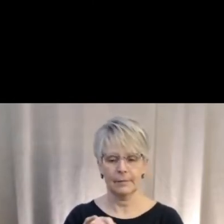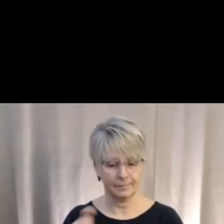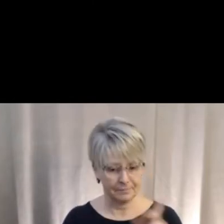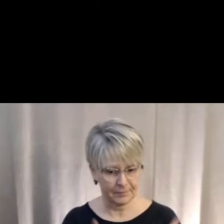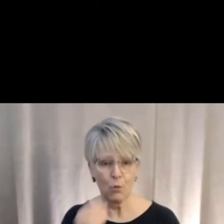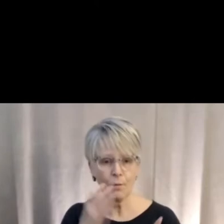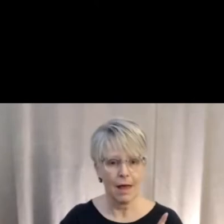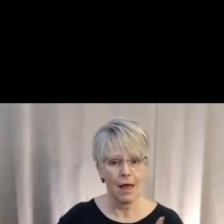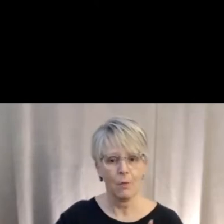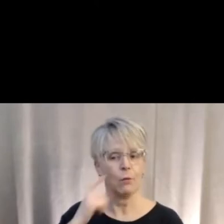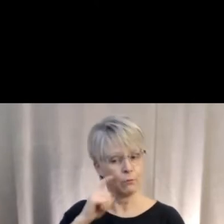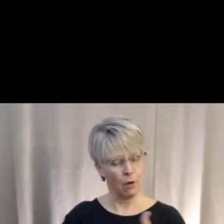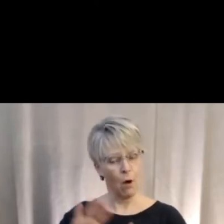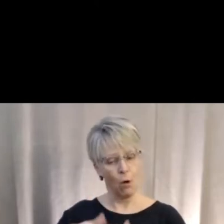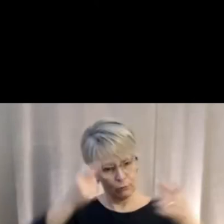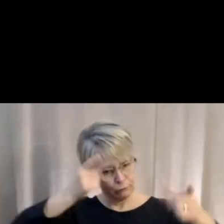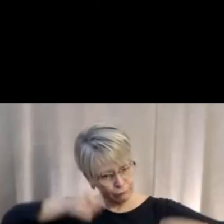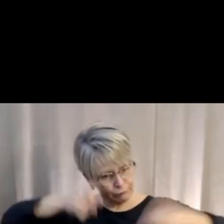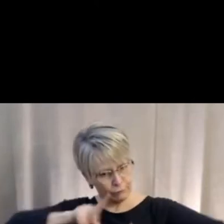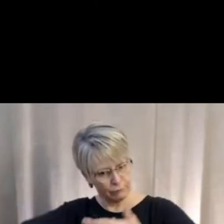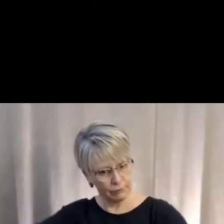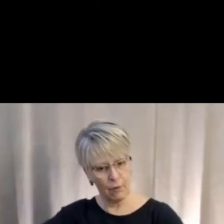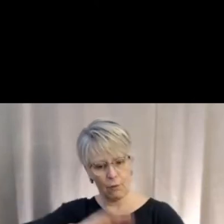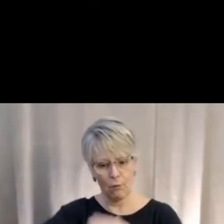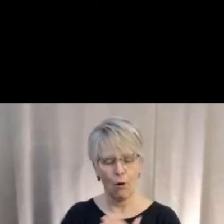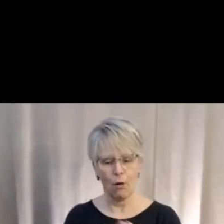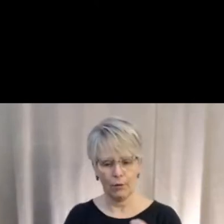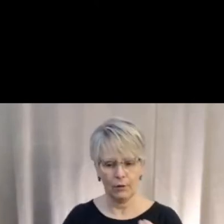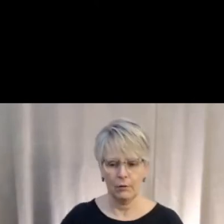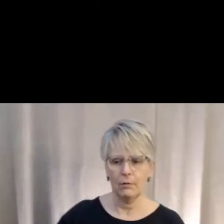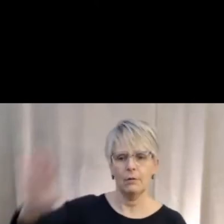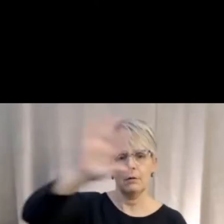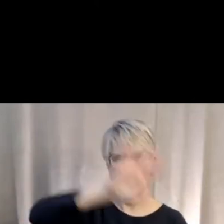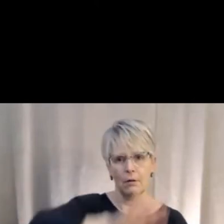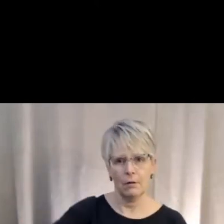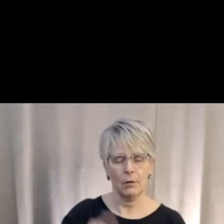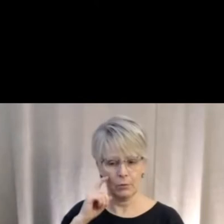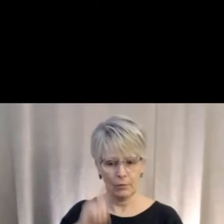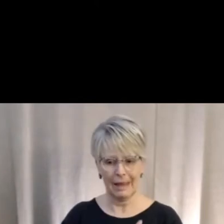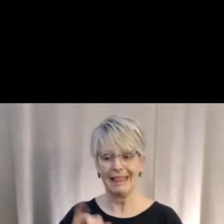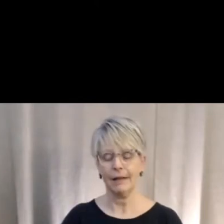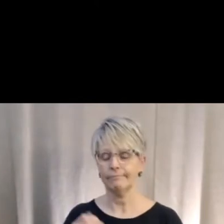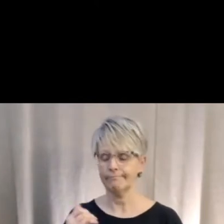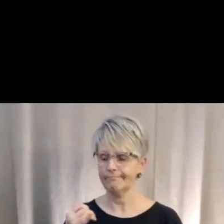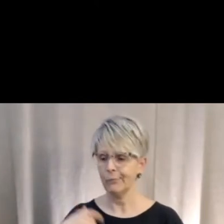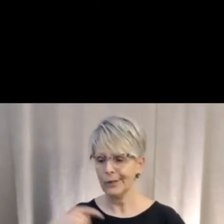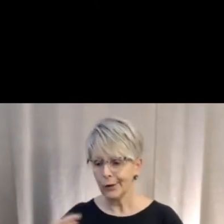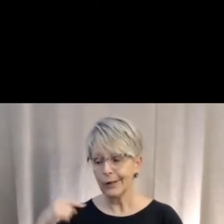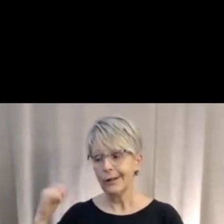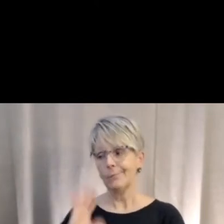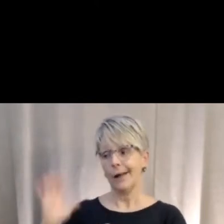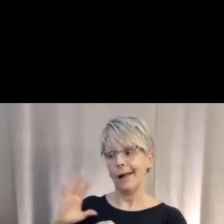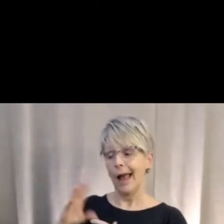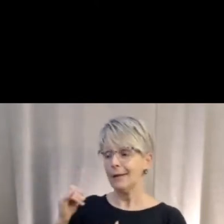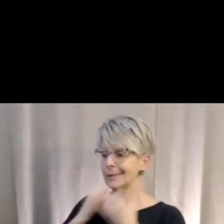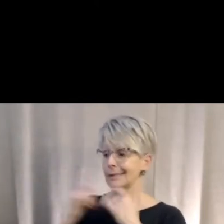and honor the treaties that were made on all territories. We acknowledge the harms and mistakes of the past and are committed to move forward in partnership